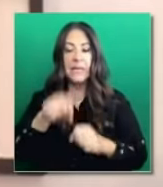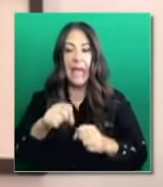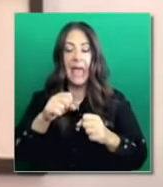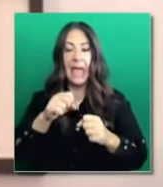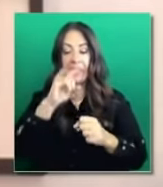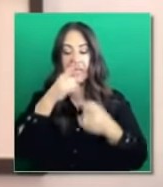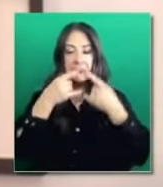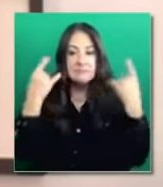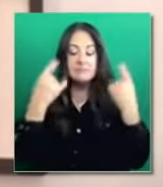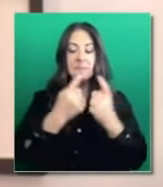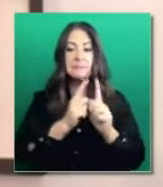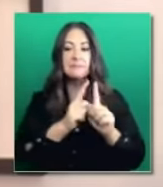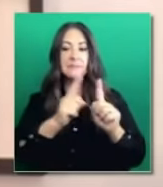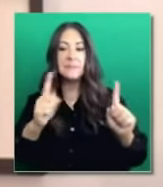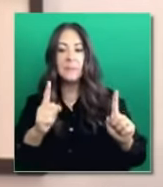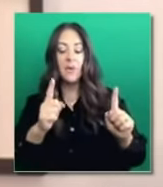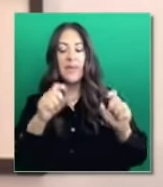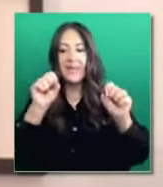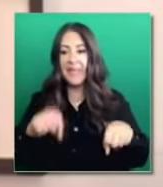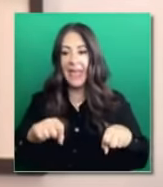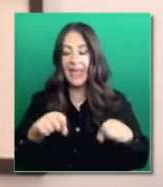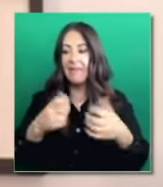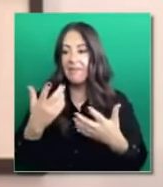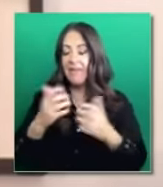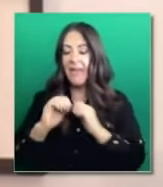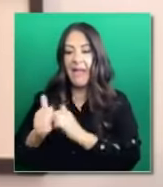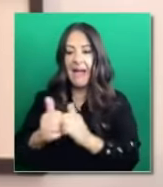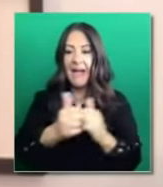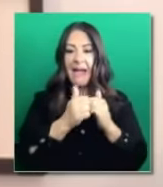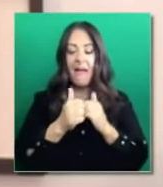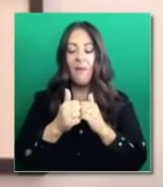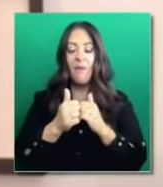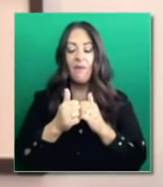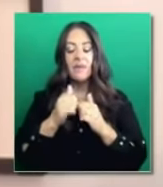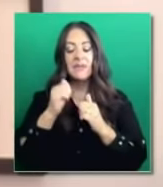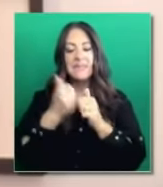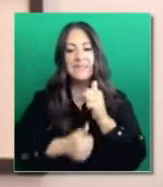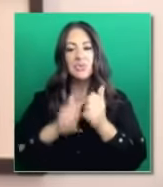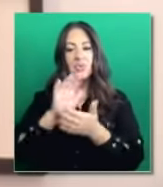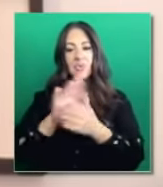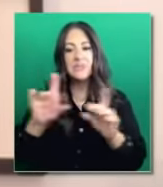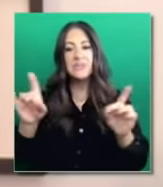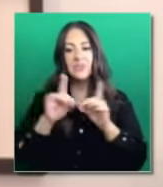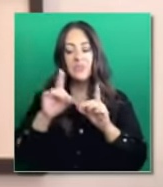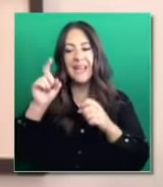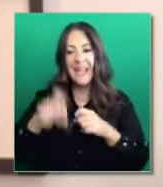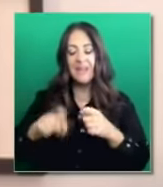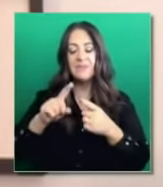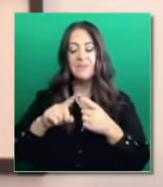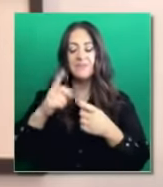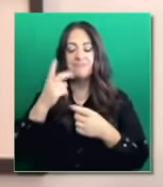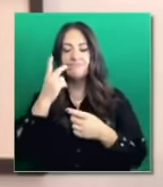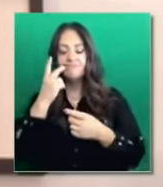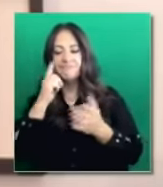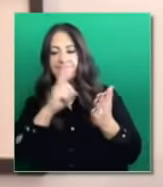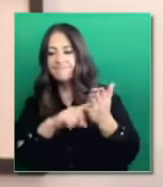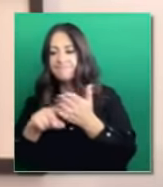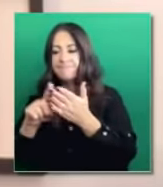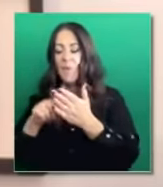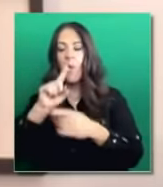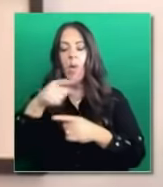that. Others will be challenged and will have to make decisions accordingly to have fewer students who will ultimately come back to